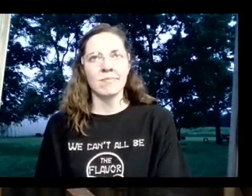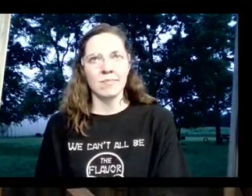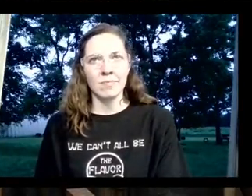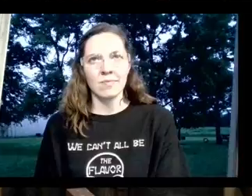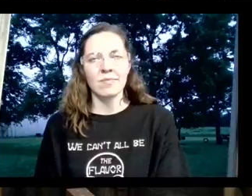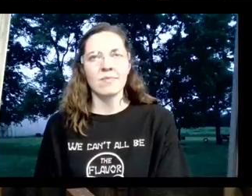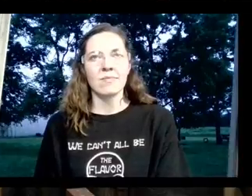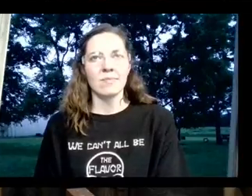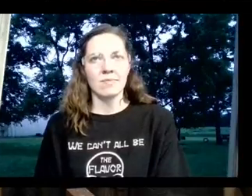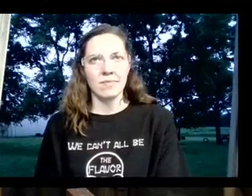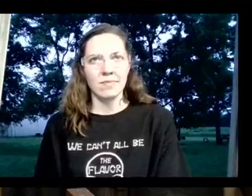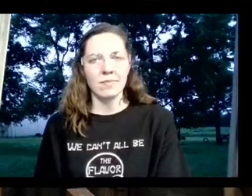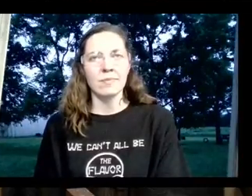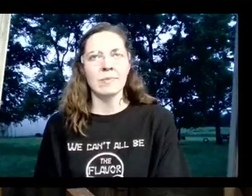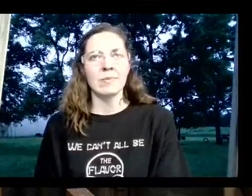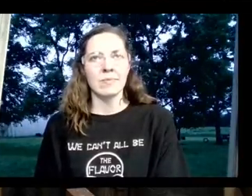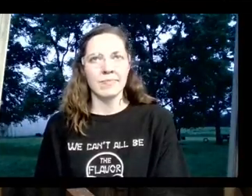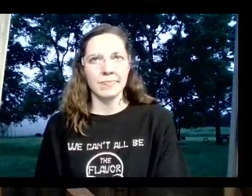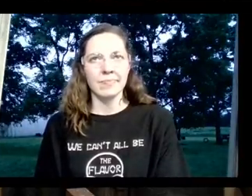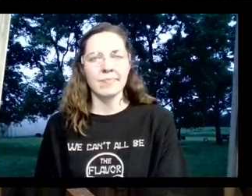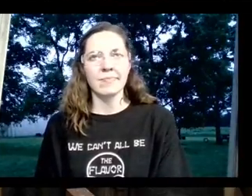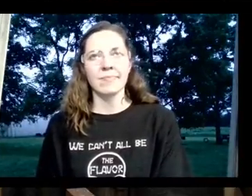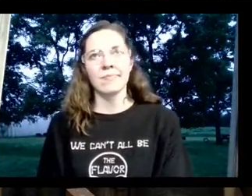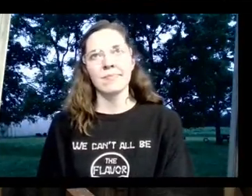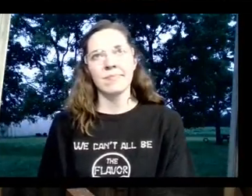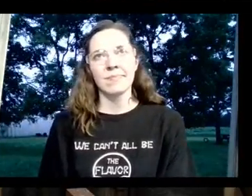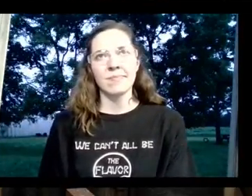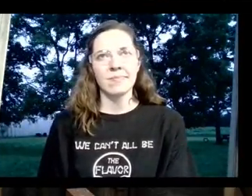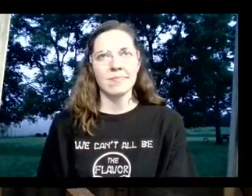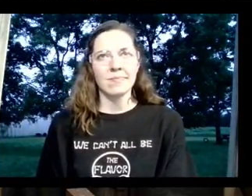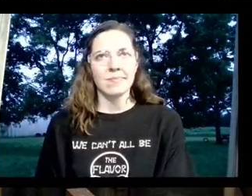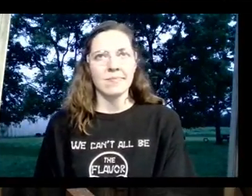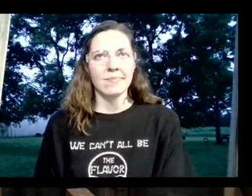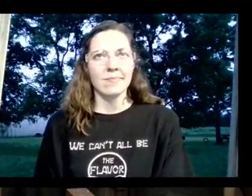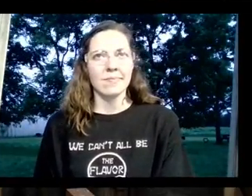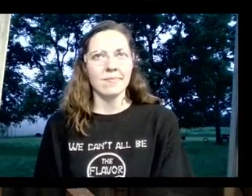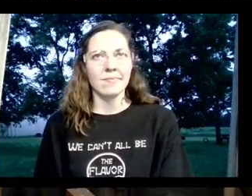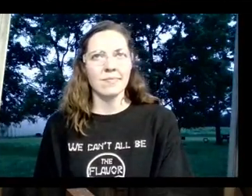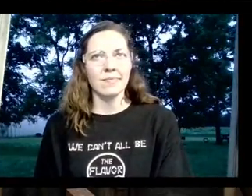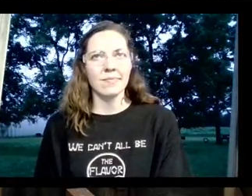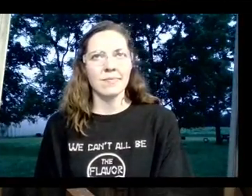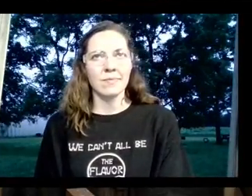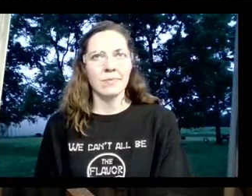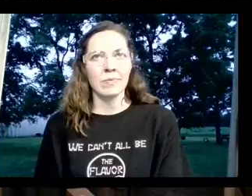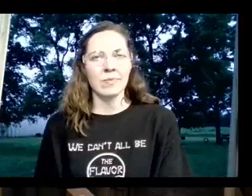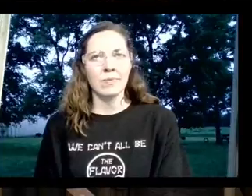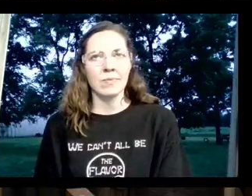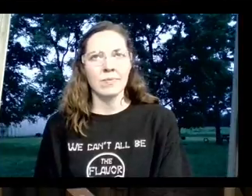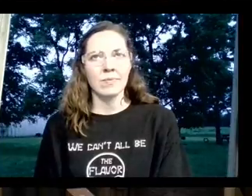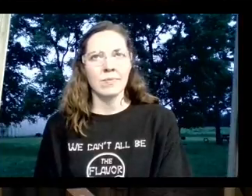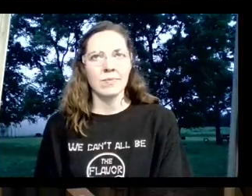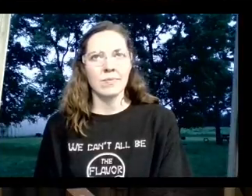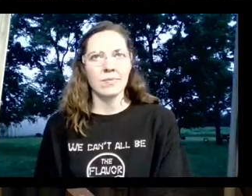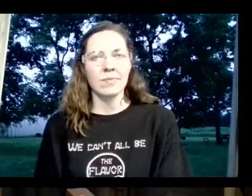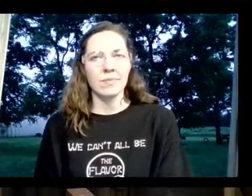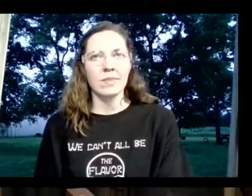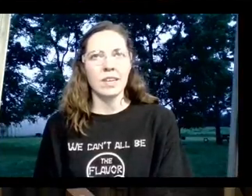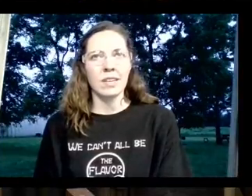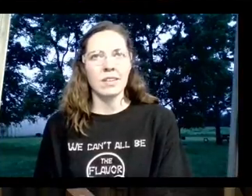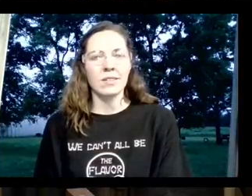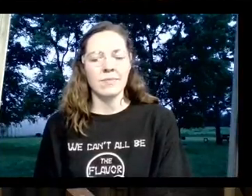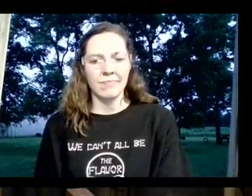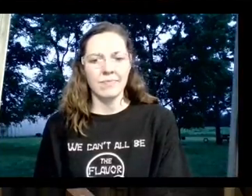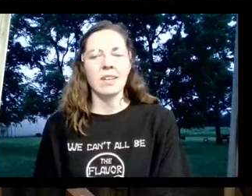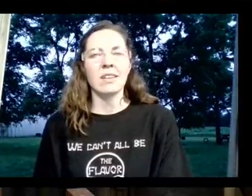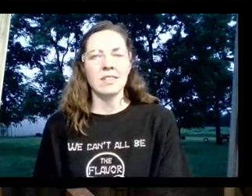do that all out of wrought iron. So go check out his video. I did a community post about it. He just released that today. That's